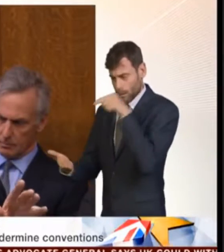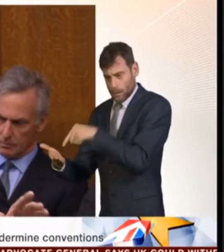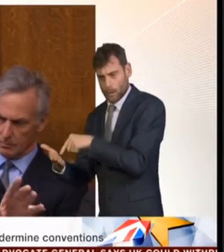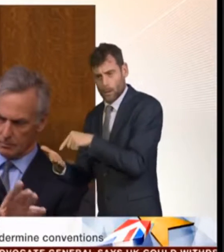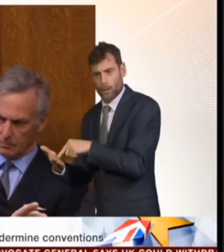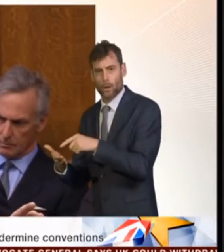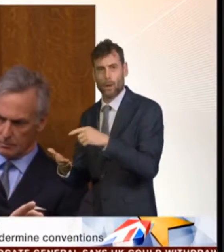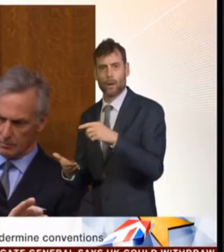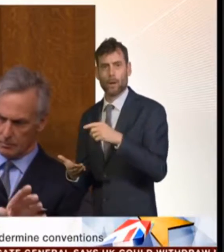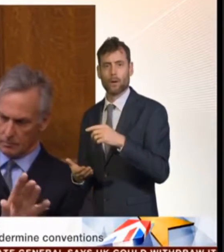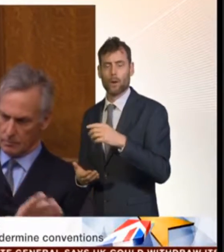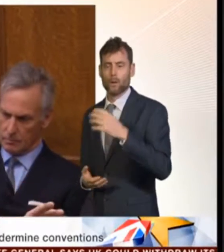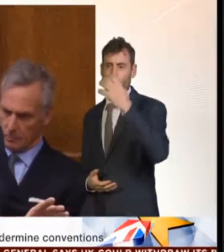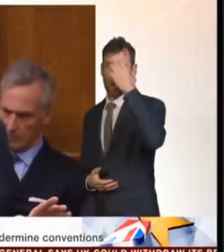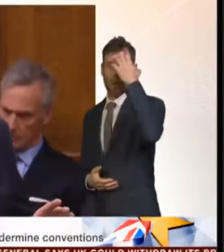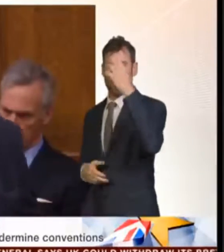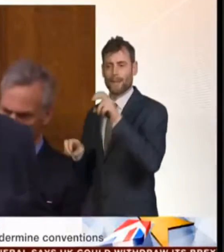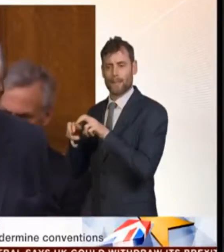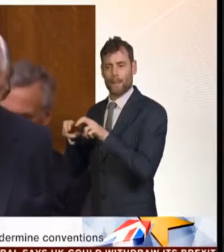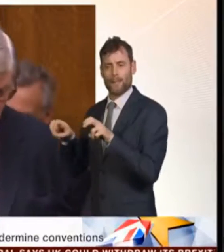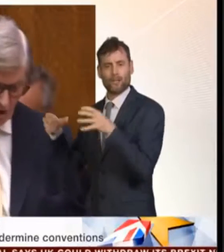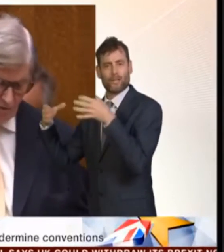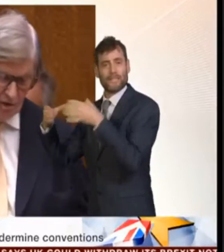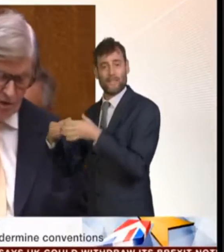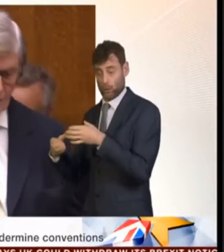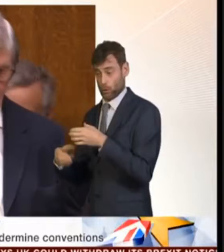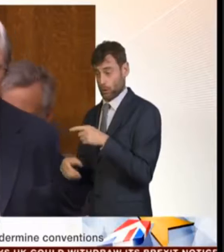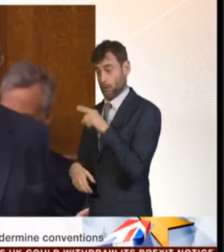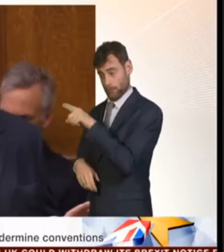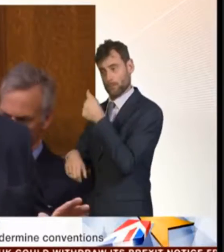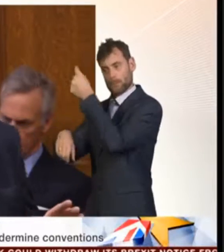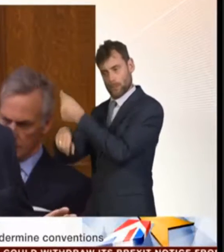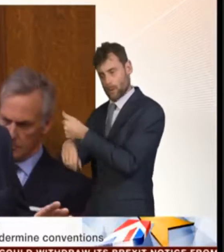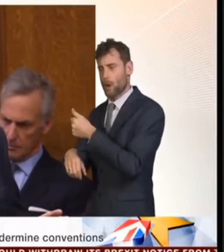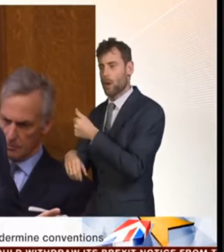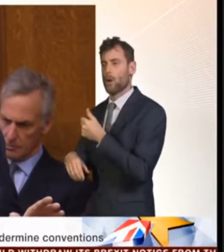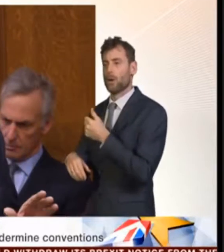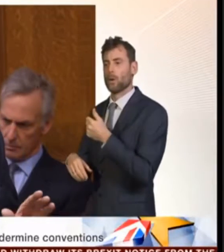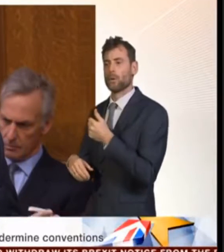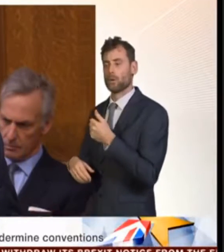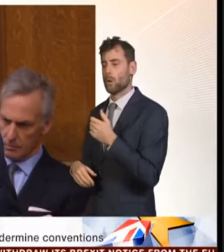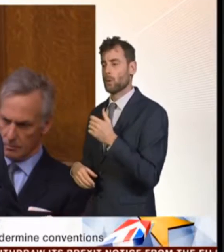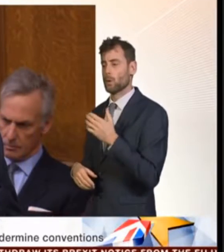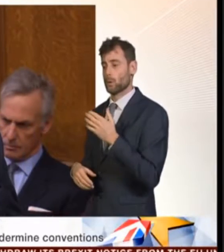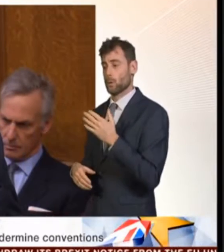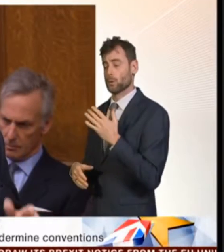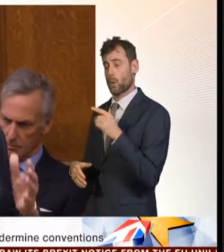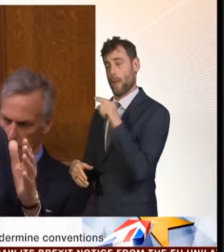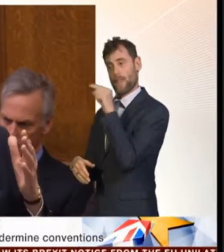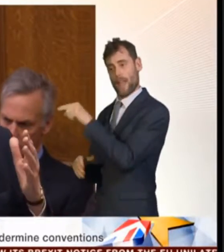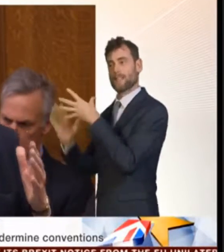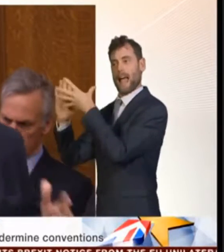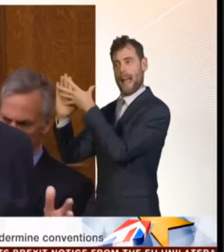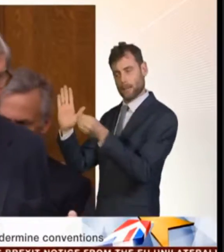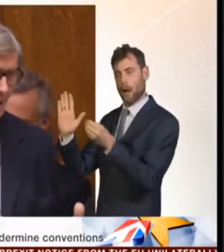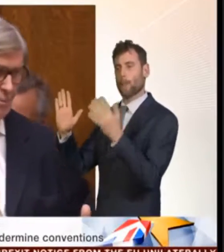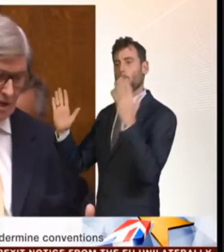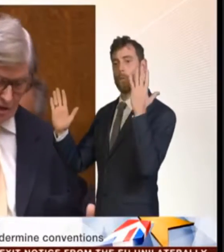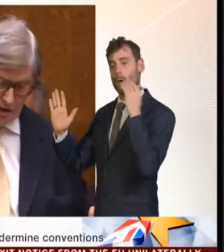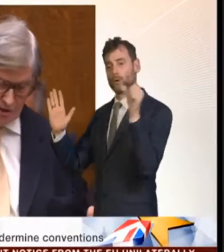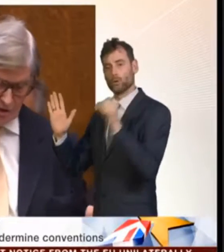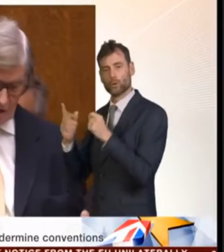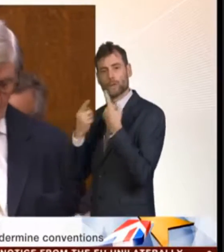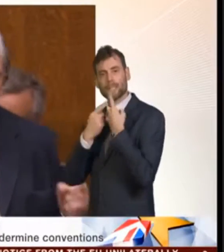a Queen's Bench division which was cited as a precedent for the disclosure of the Attorney General's advice. There are 4